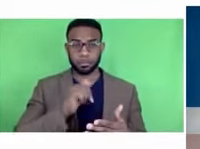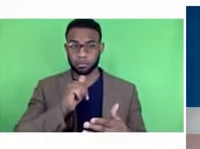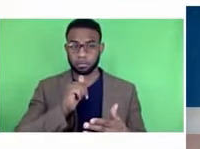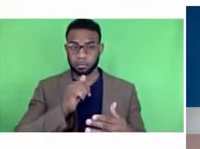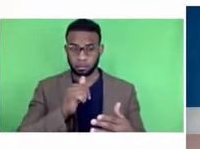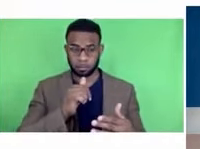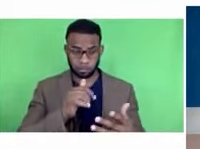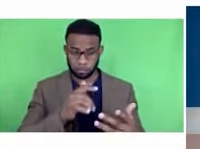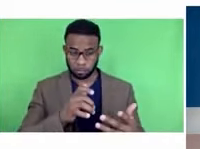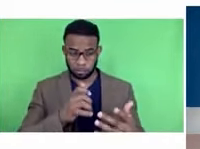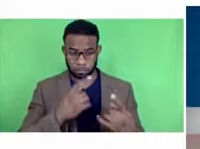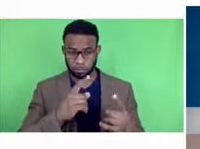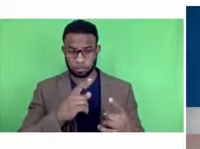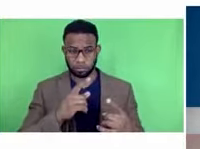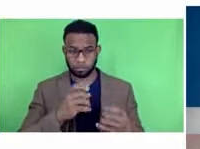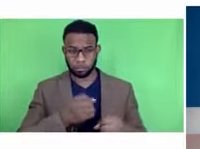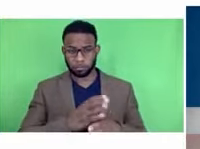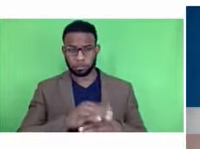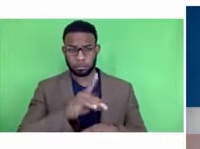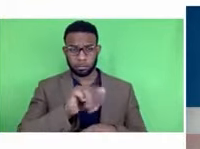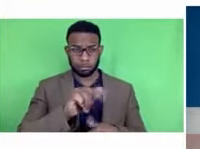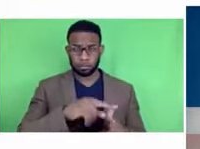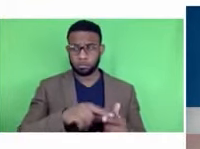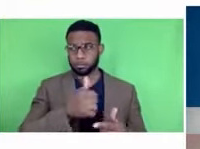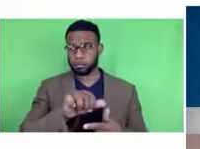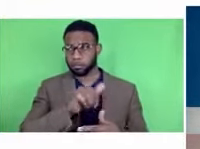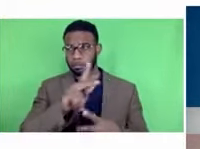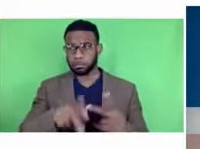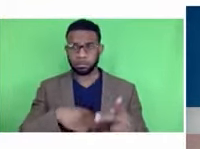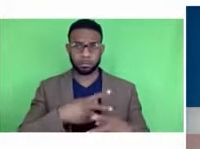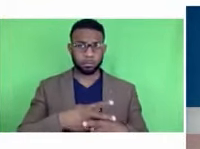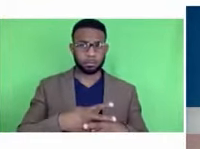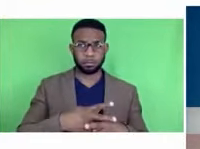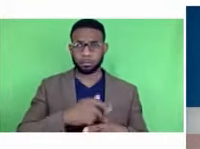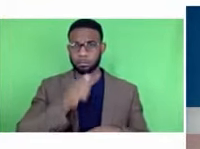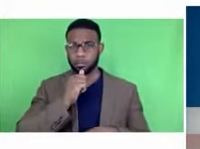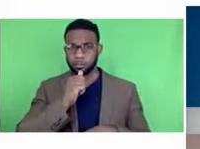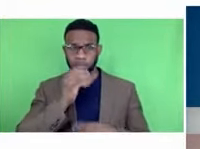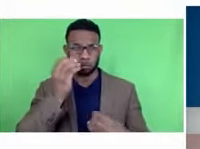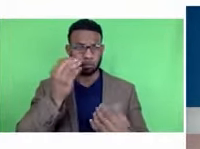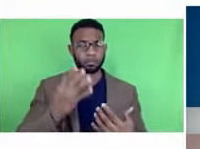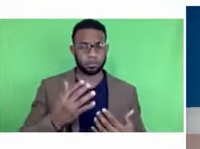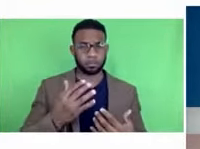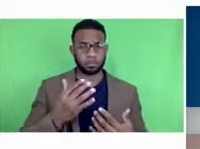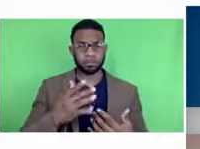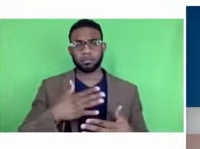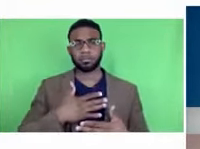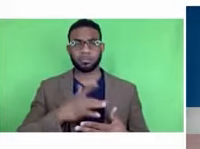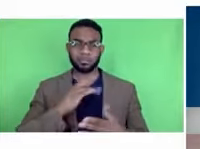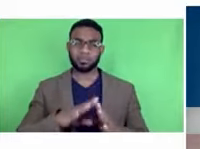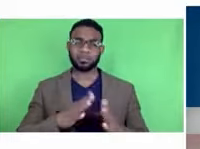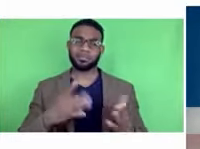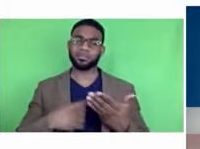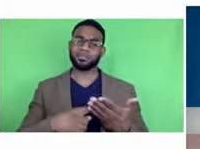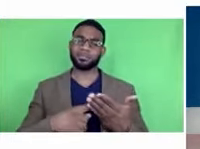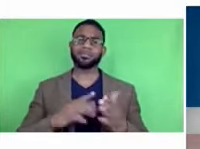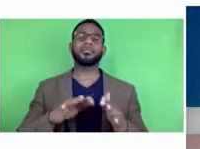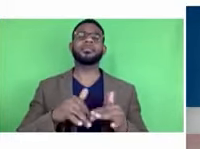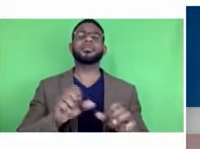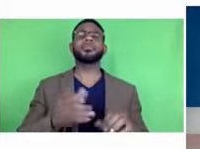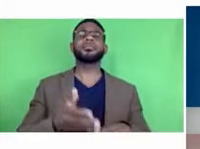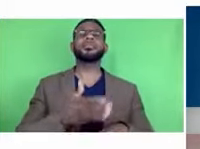that's caused by disability or any other sort of confidential information, you're really opening up a conversation how you can